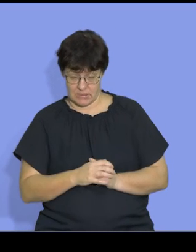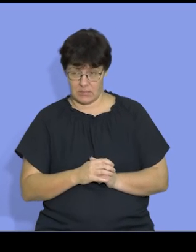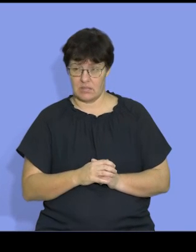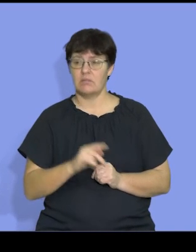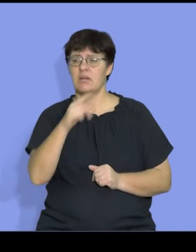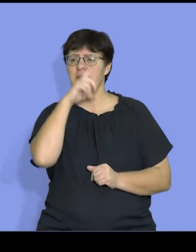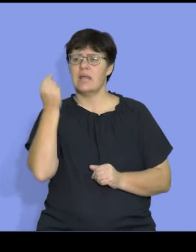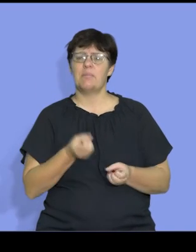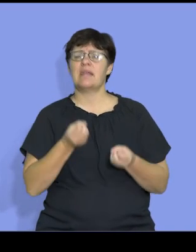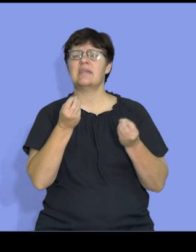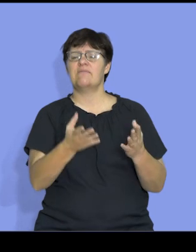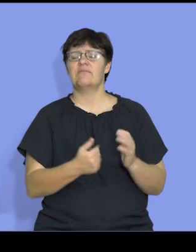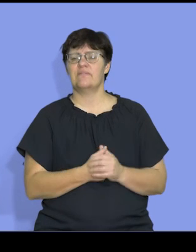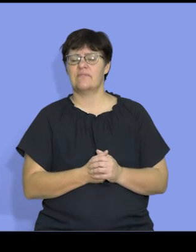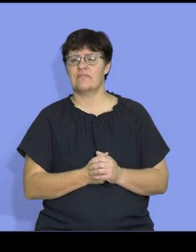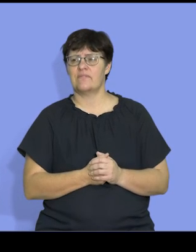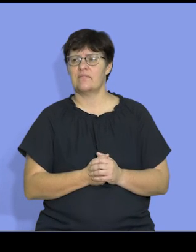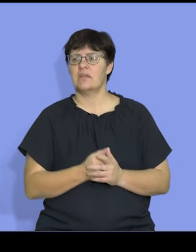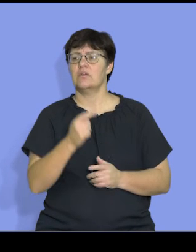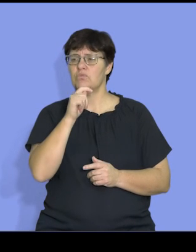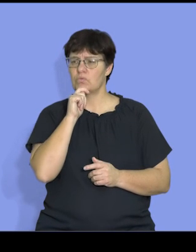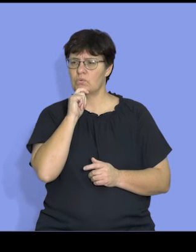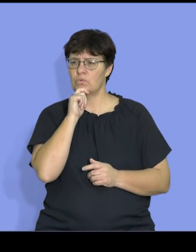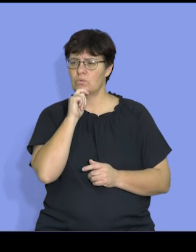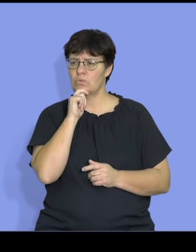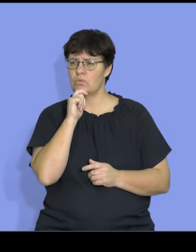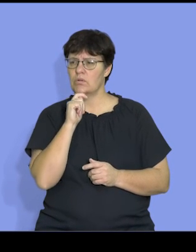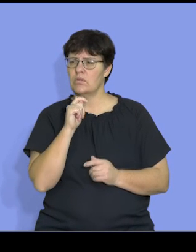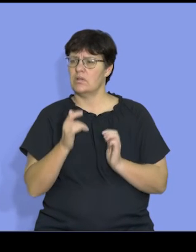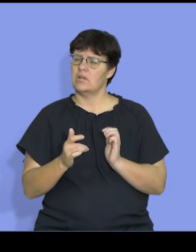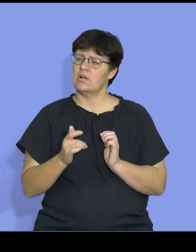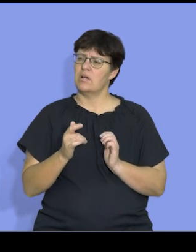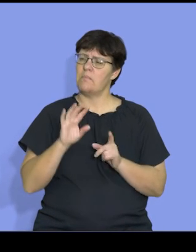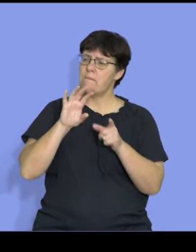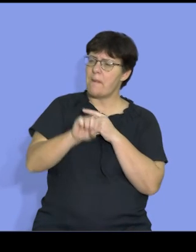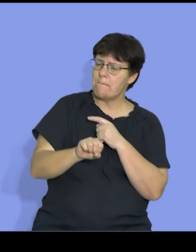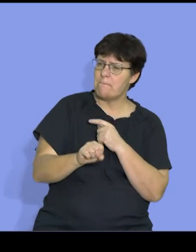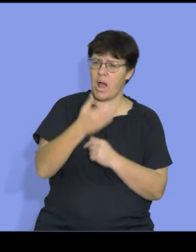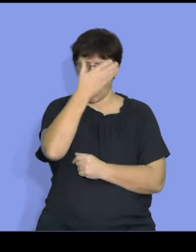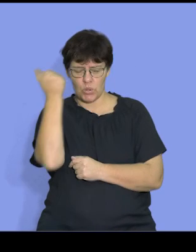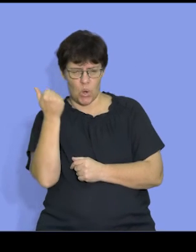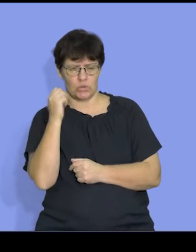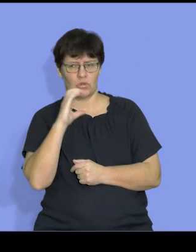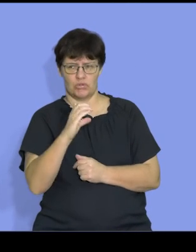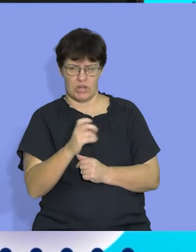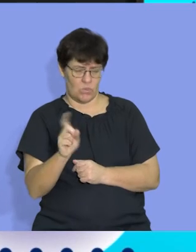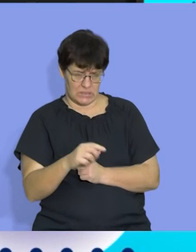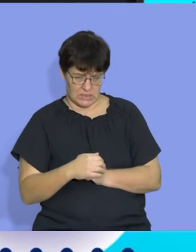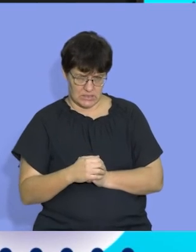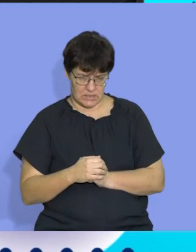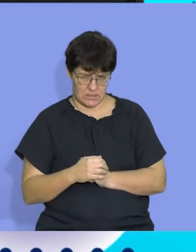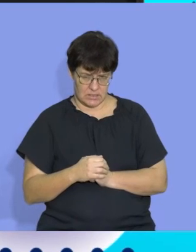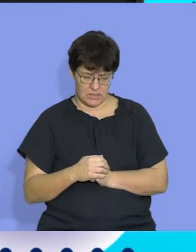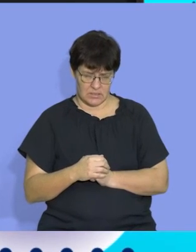to the technique used to determine an unknown concentration of a solution? Right, the calculations that we've been doing have to do